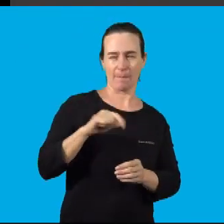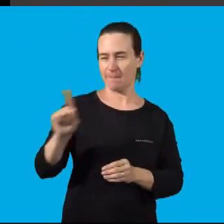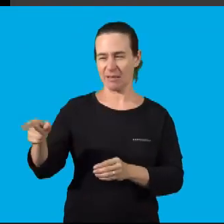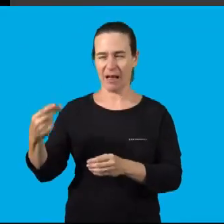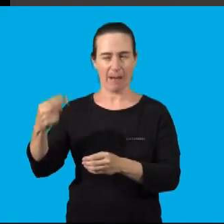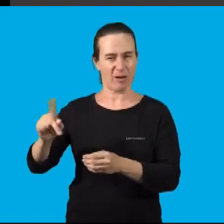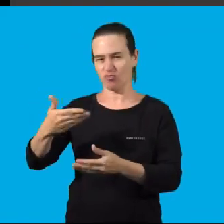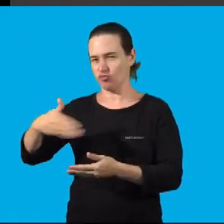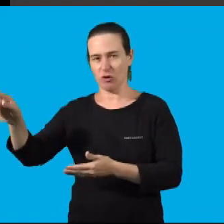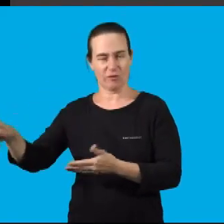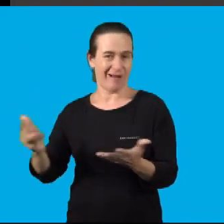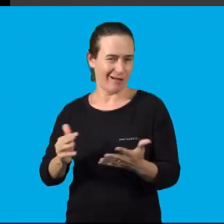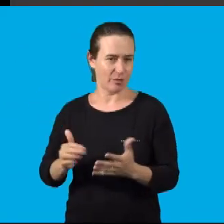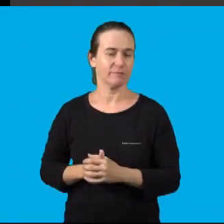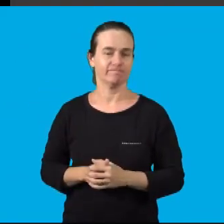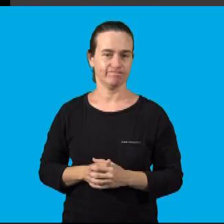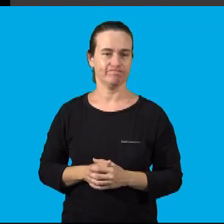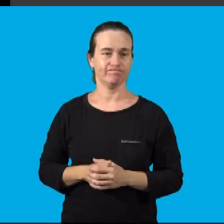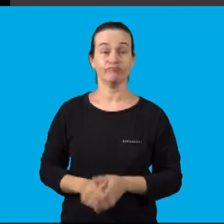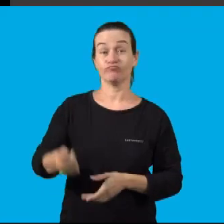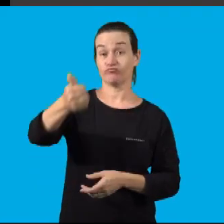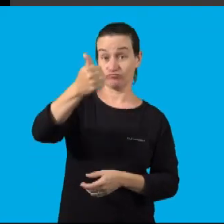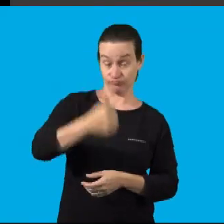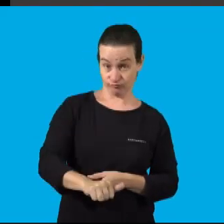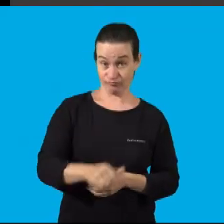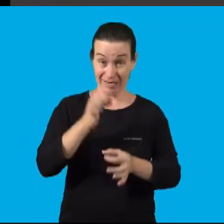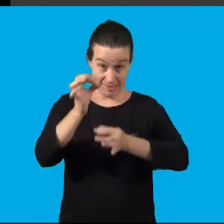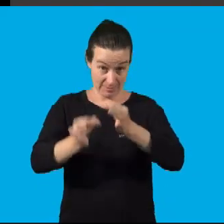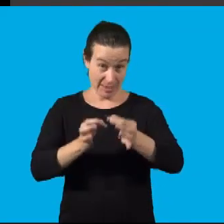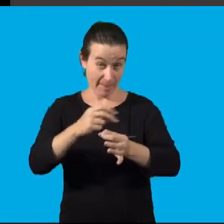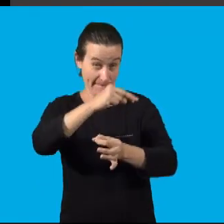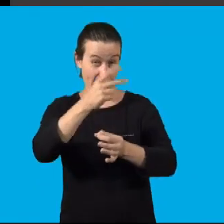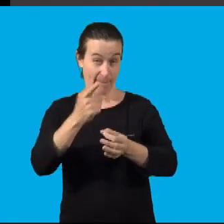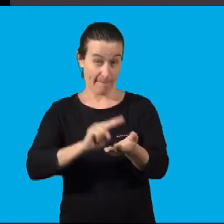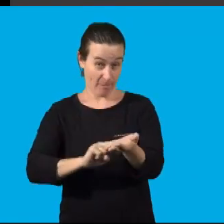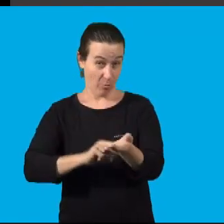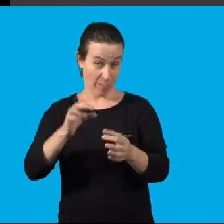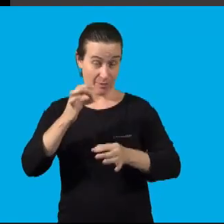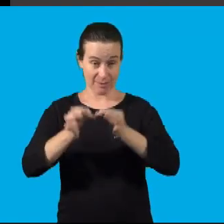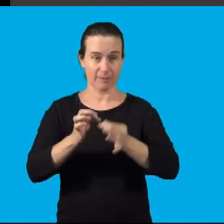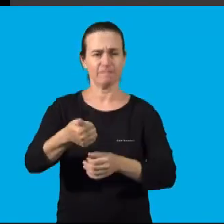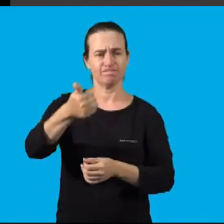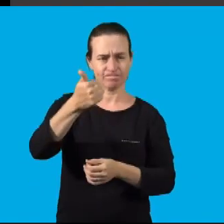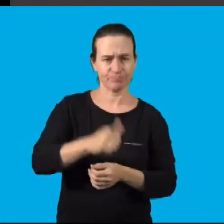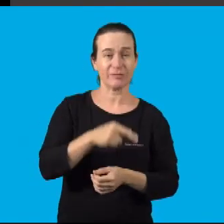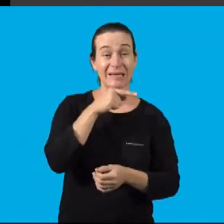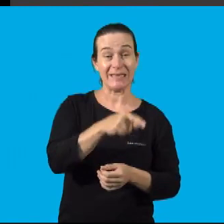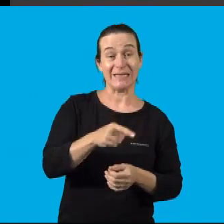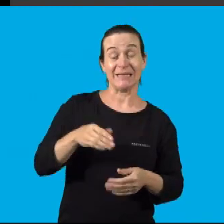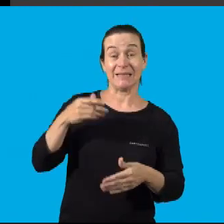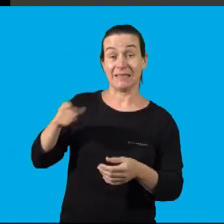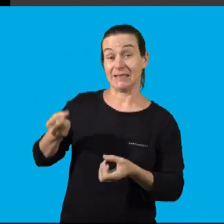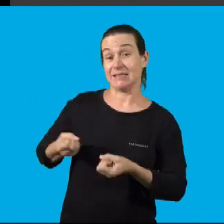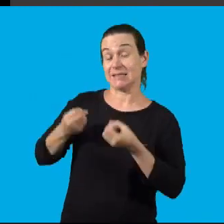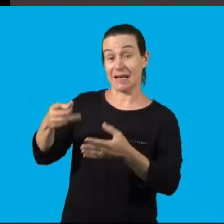of Hamlet. Firstly, now we're explaining this again. Firstly, he sends Hamlet to England to be killed,